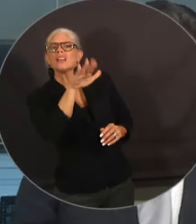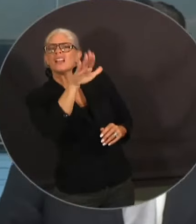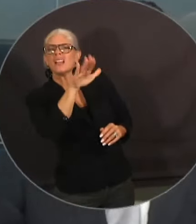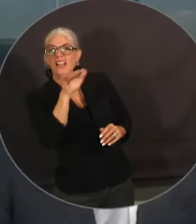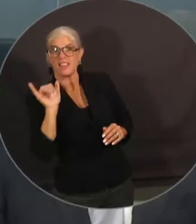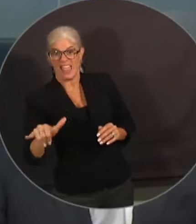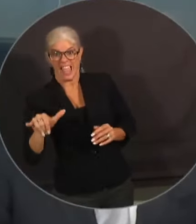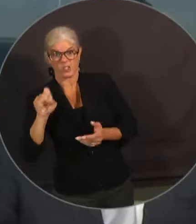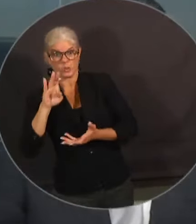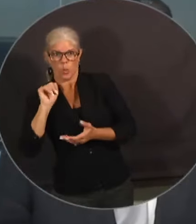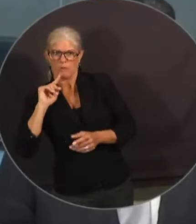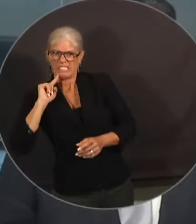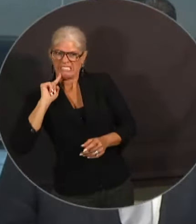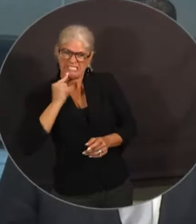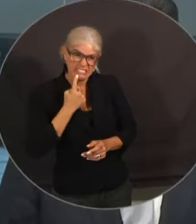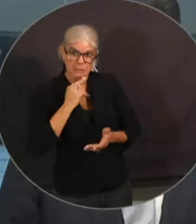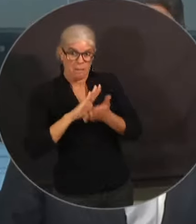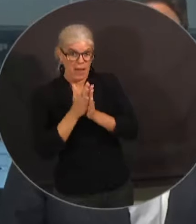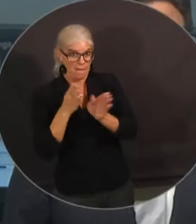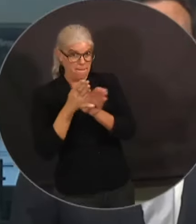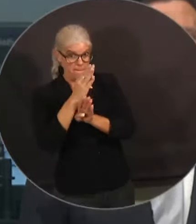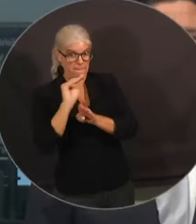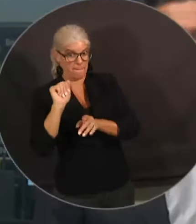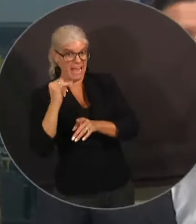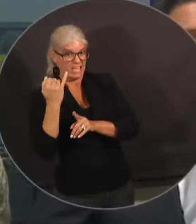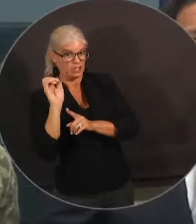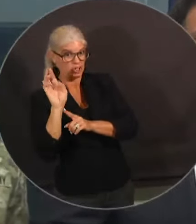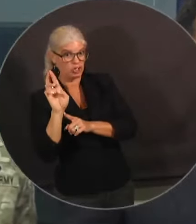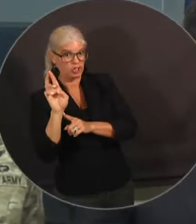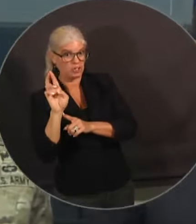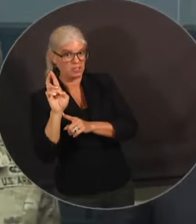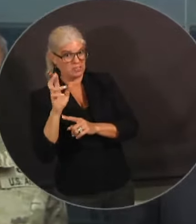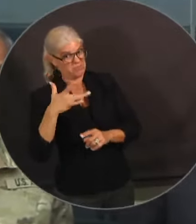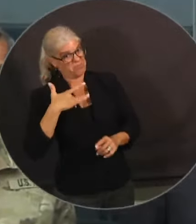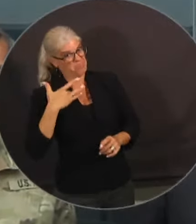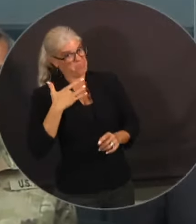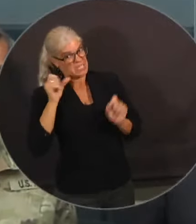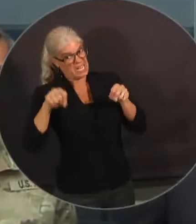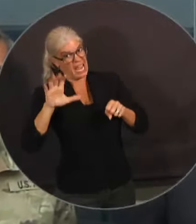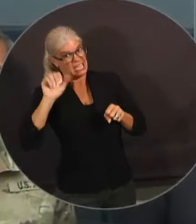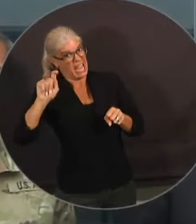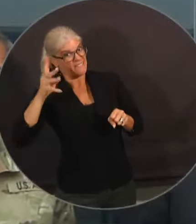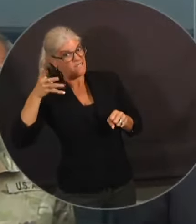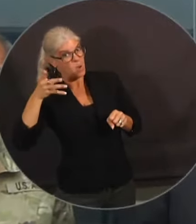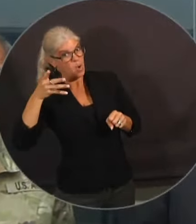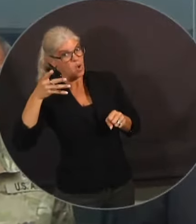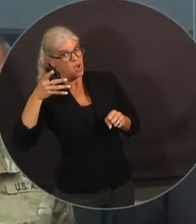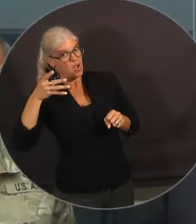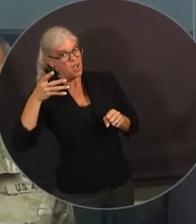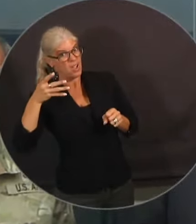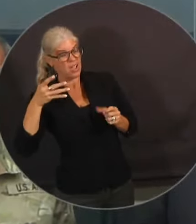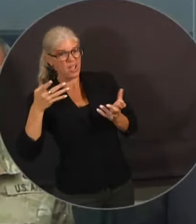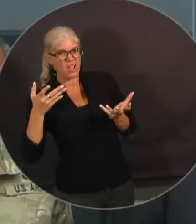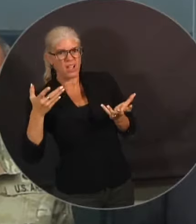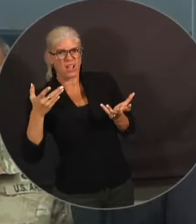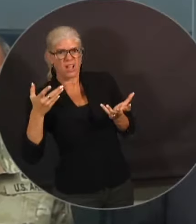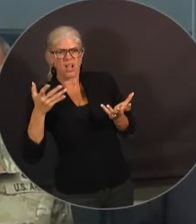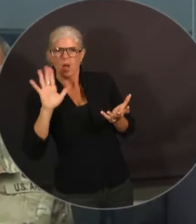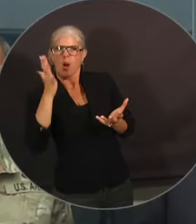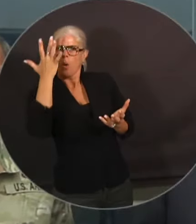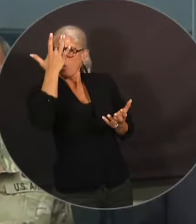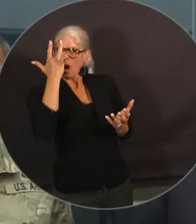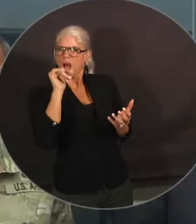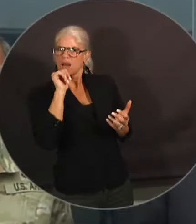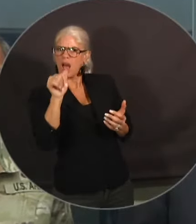expected to become a major hurricane, or it was, up to maybe a Category 4, still things up in the air. Why doesn't Leon County have